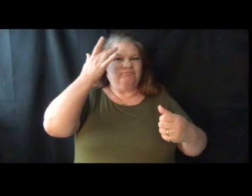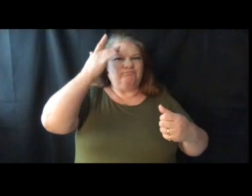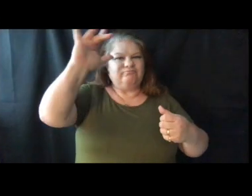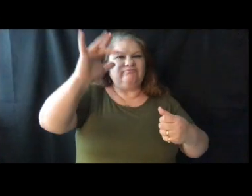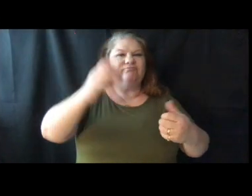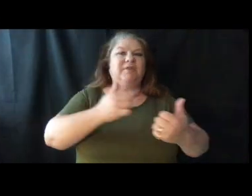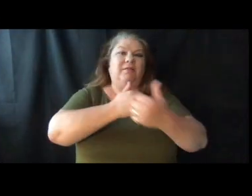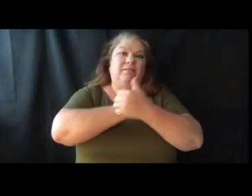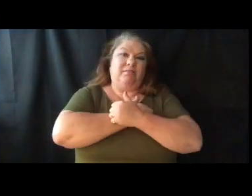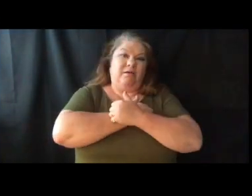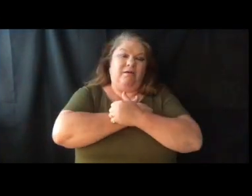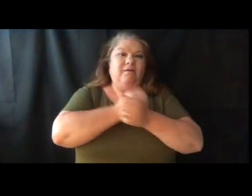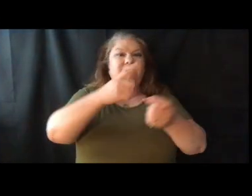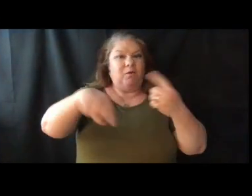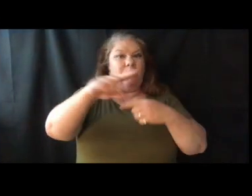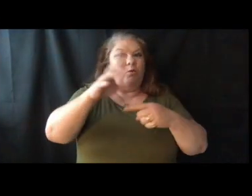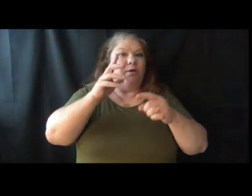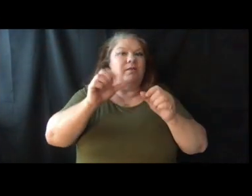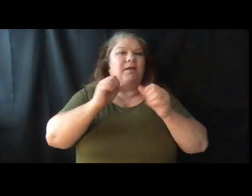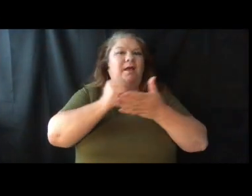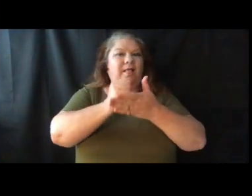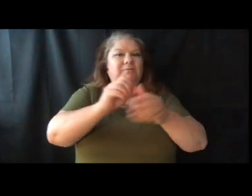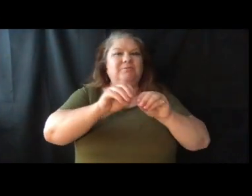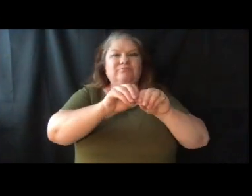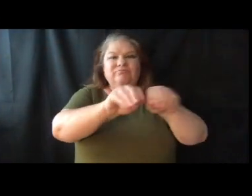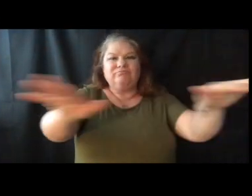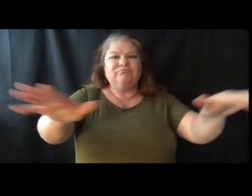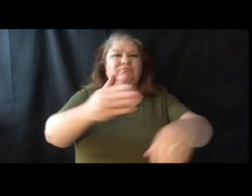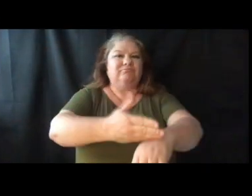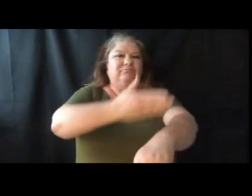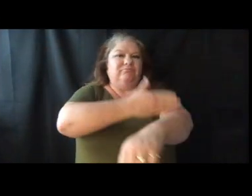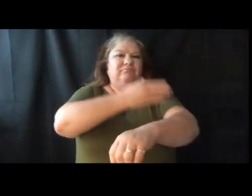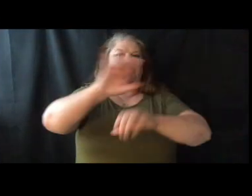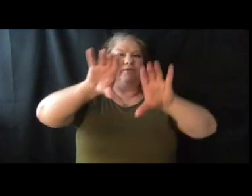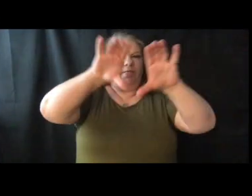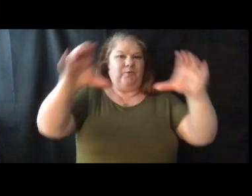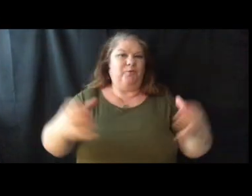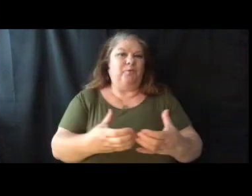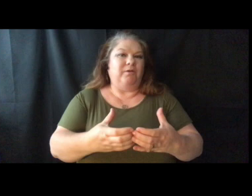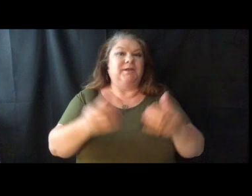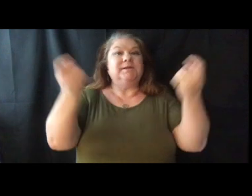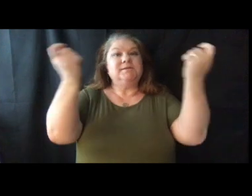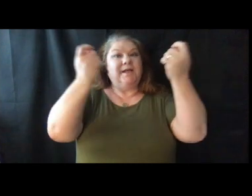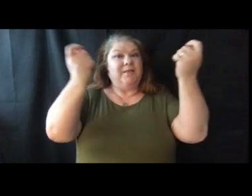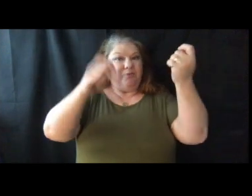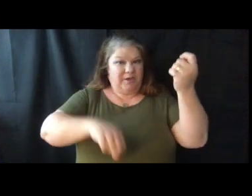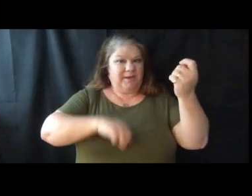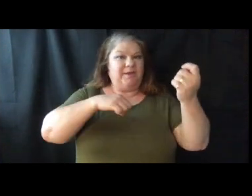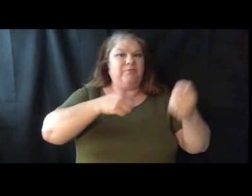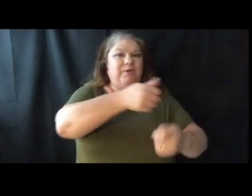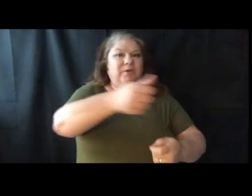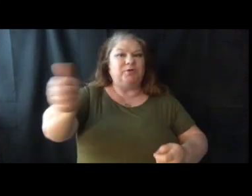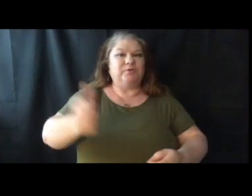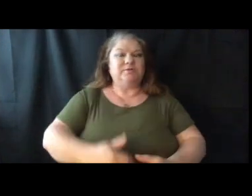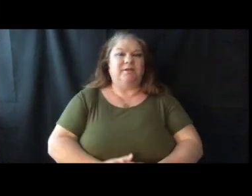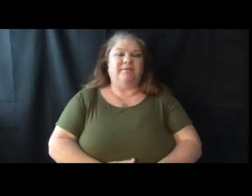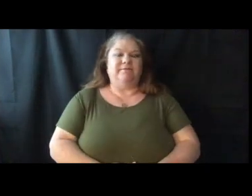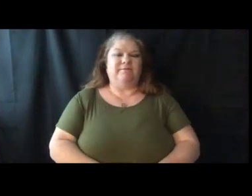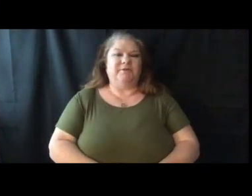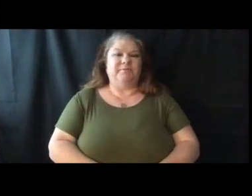love, and that you will help make the world a better place for all. Celebrate and be proud.